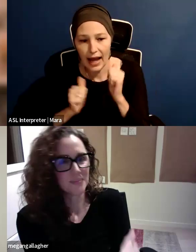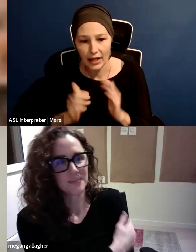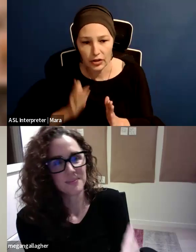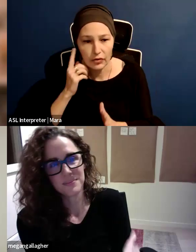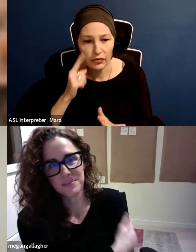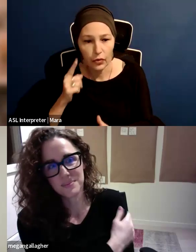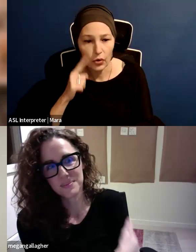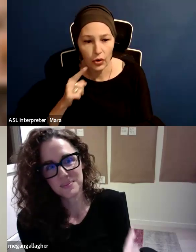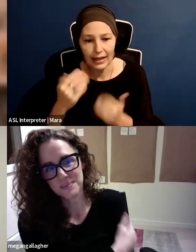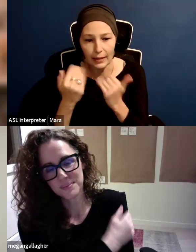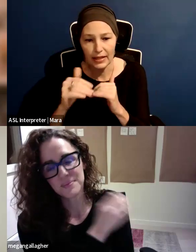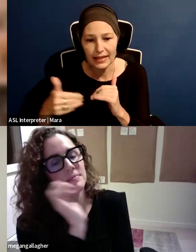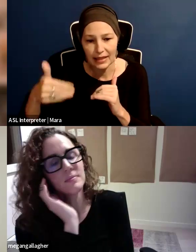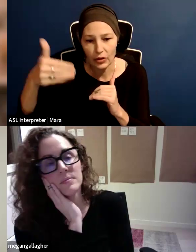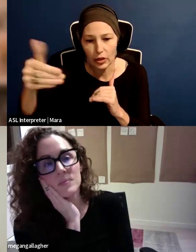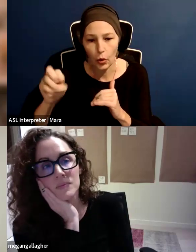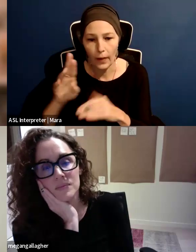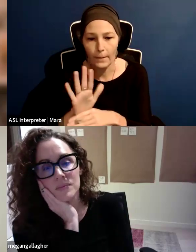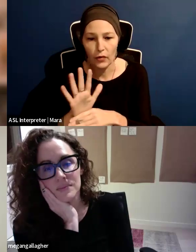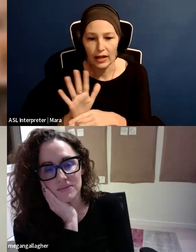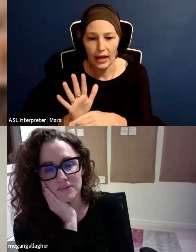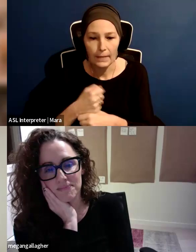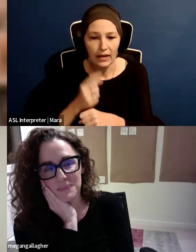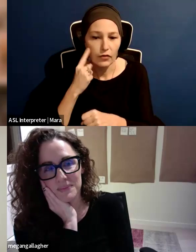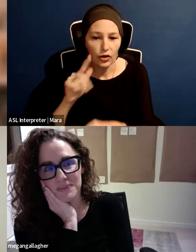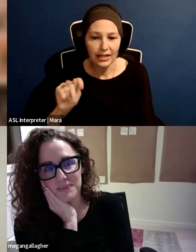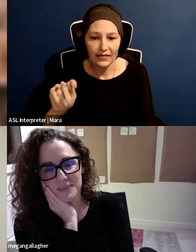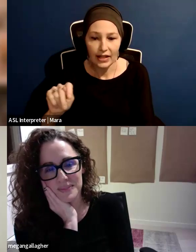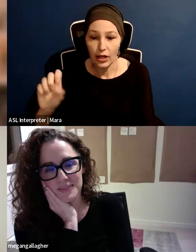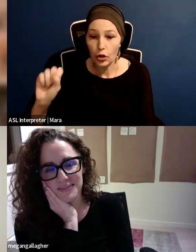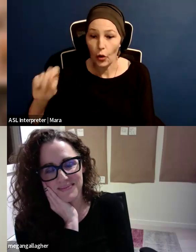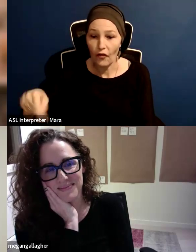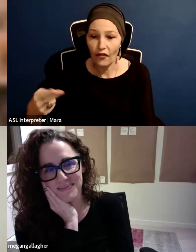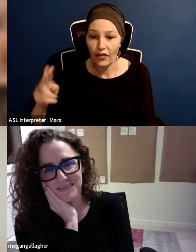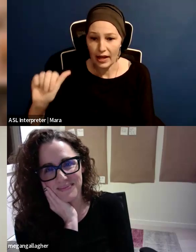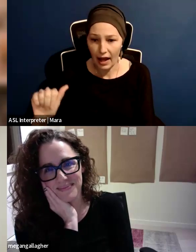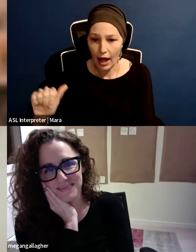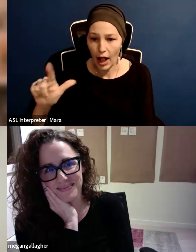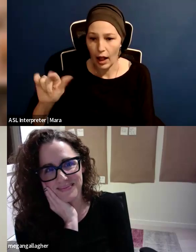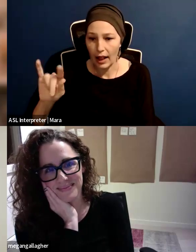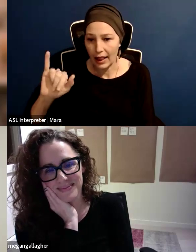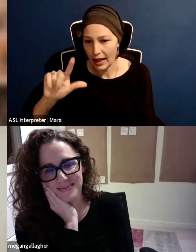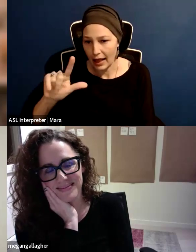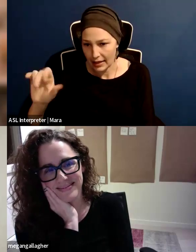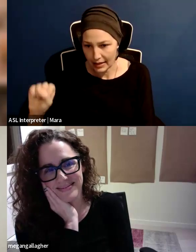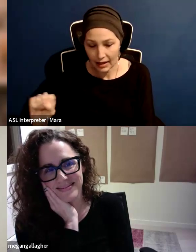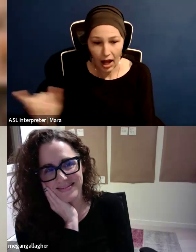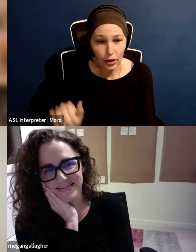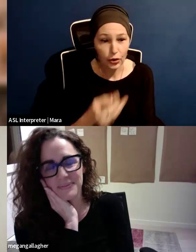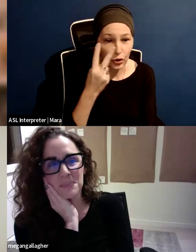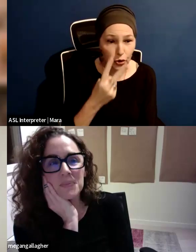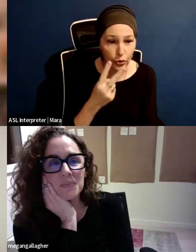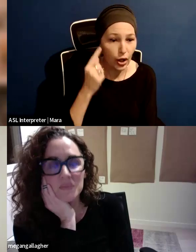for Television, Sophia Lillis. Also, 2 Golden Globe Award nominations: